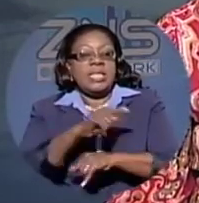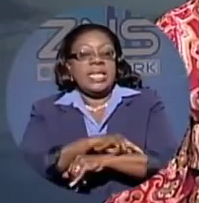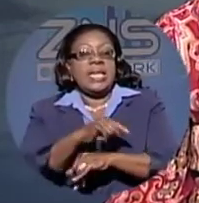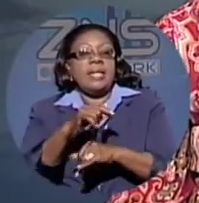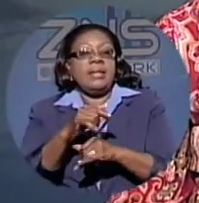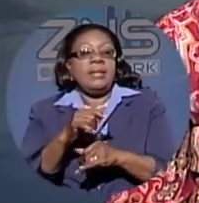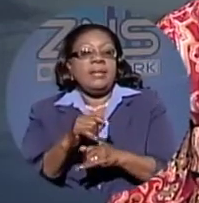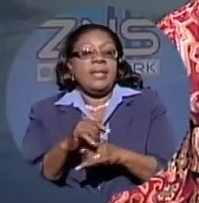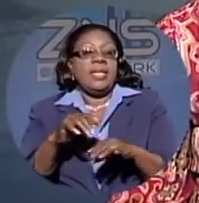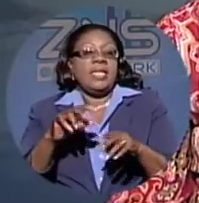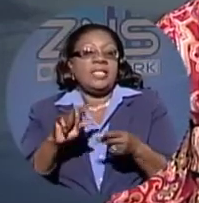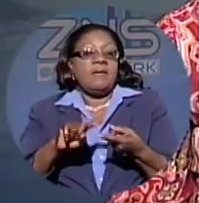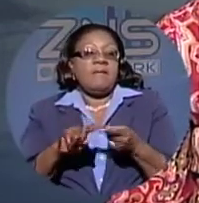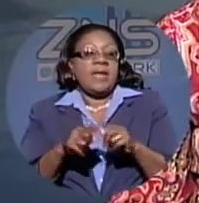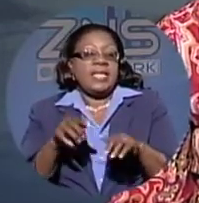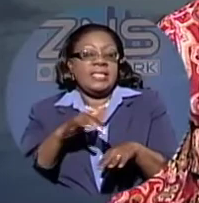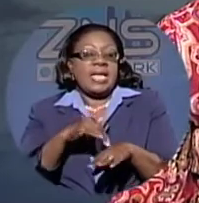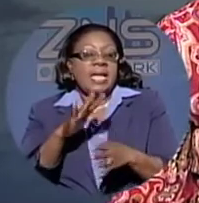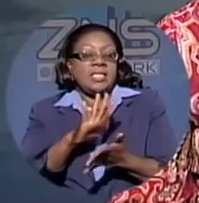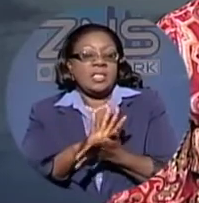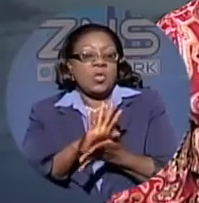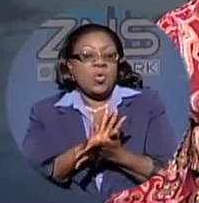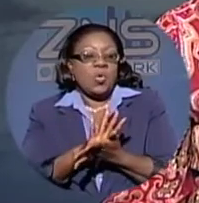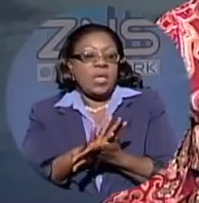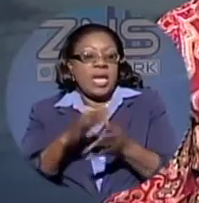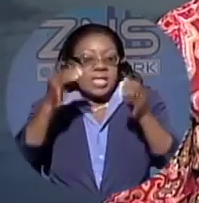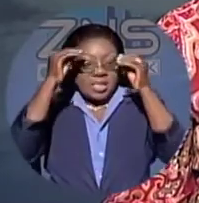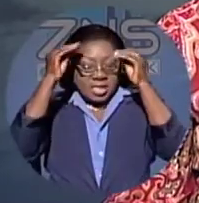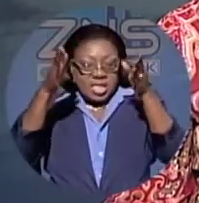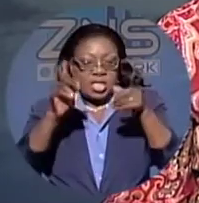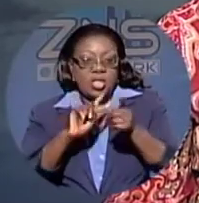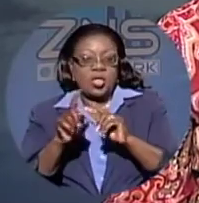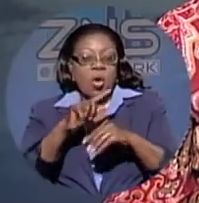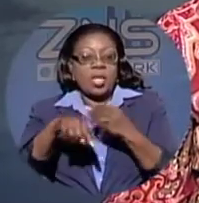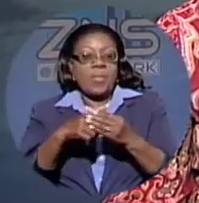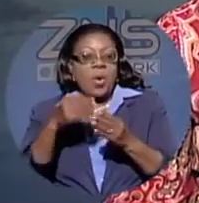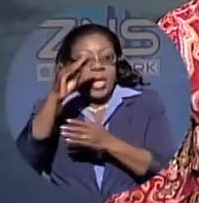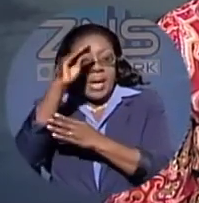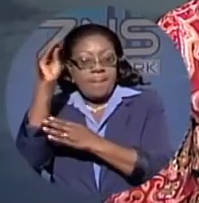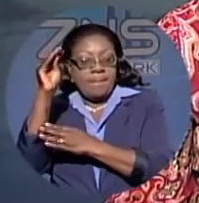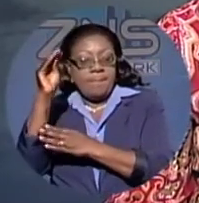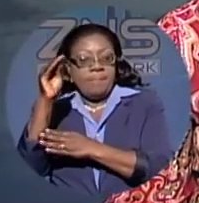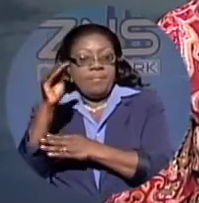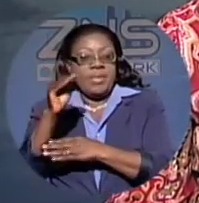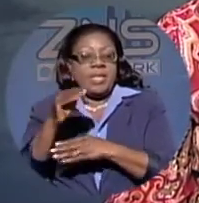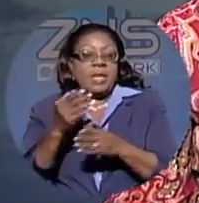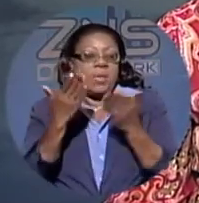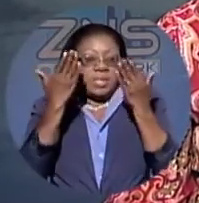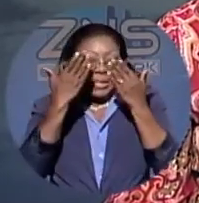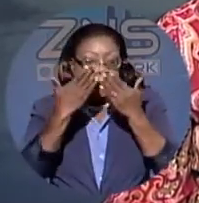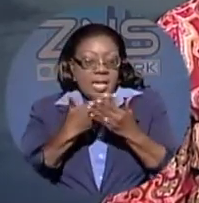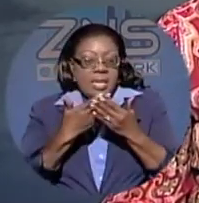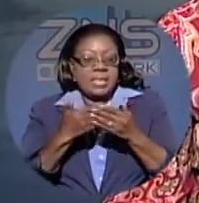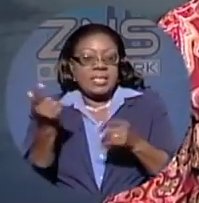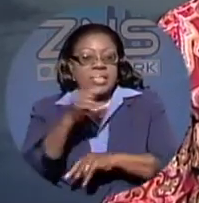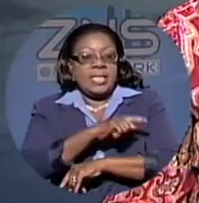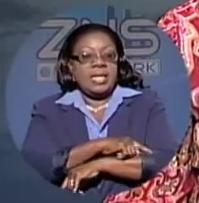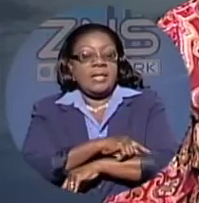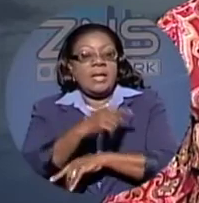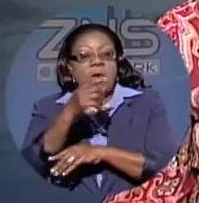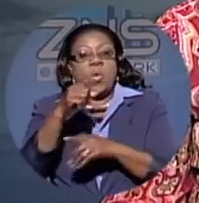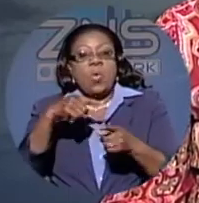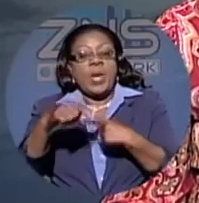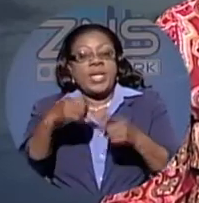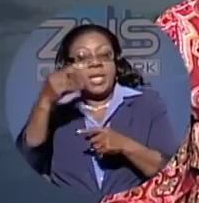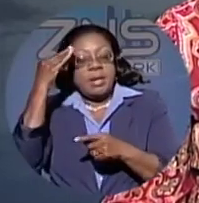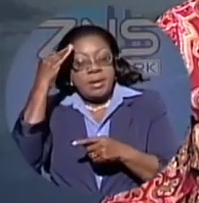11-year-old describe him as a quiet student, and they were in mourning as well after they received the devastating news. As we hear from